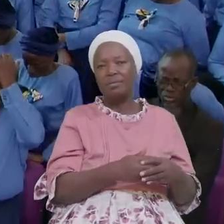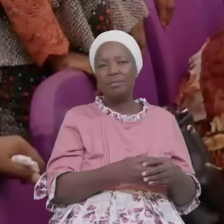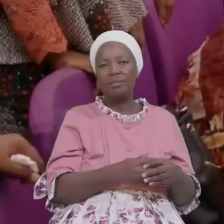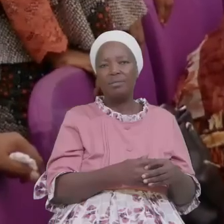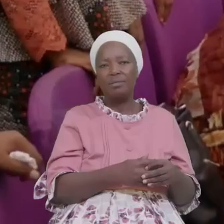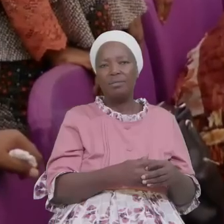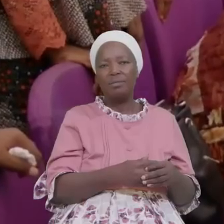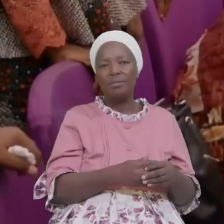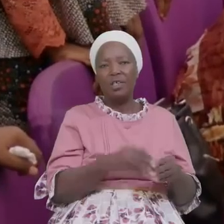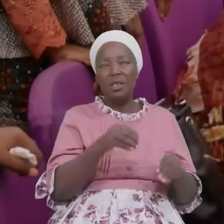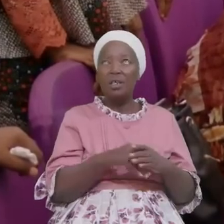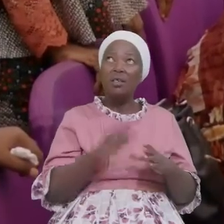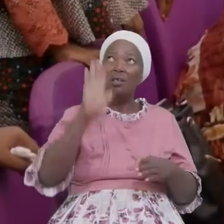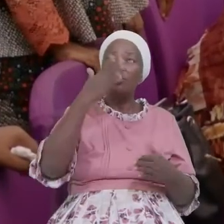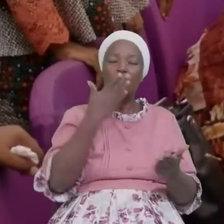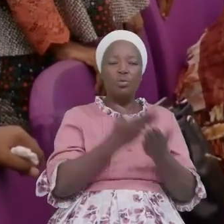in his goodness.